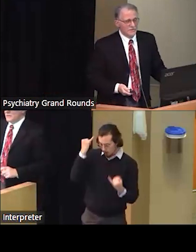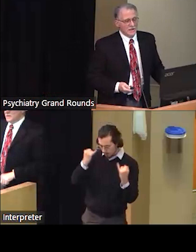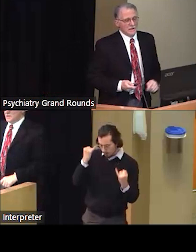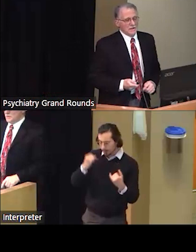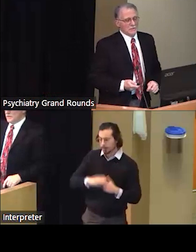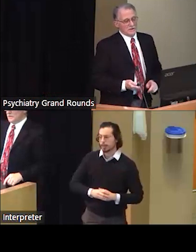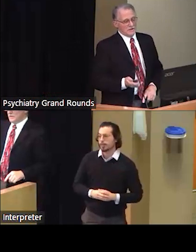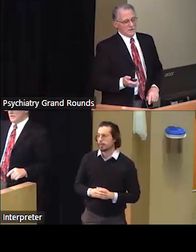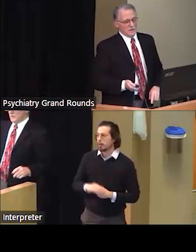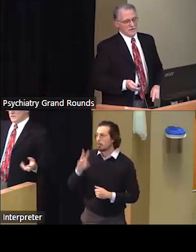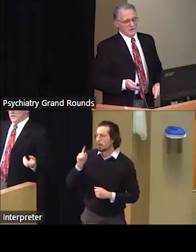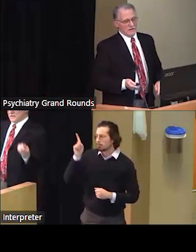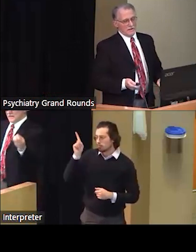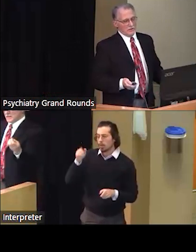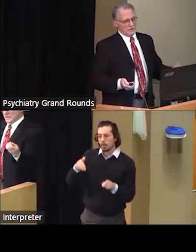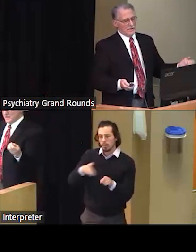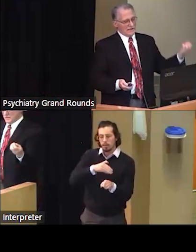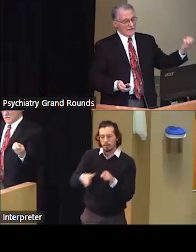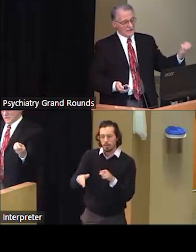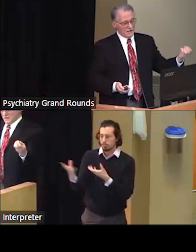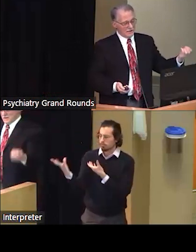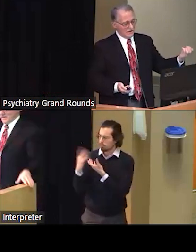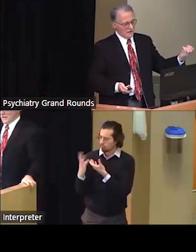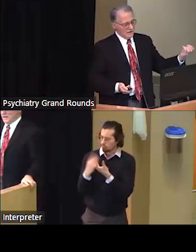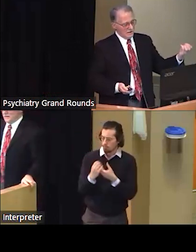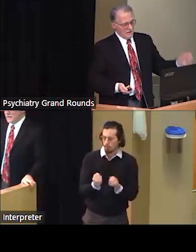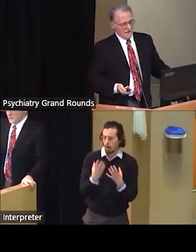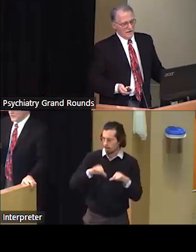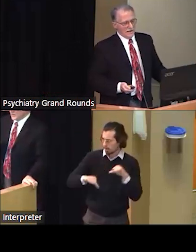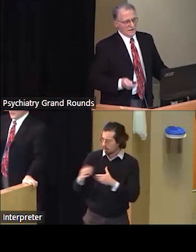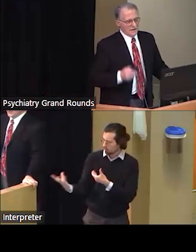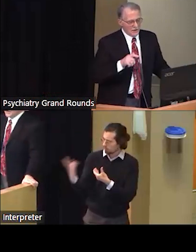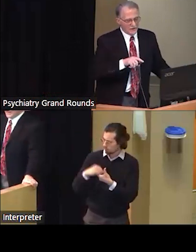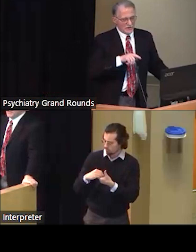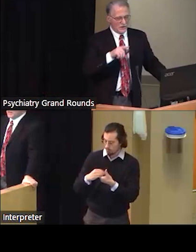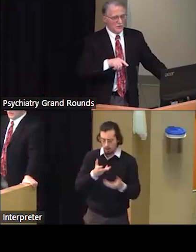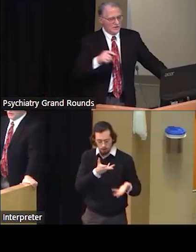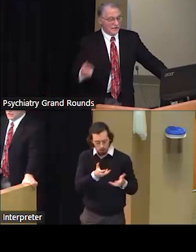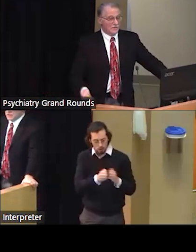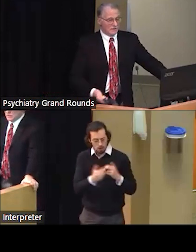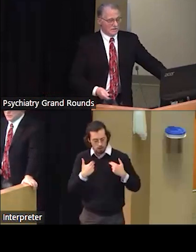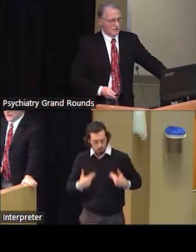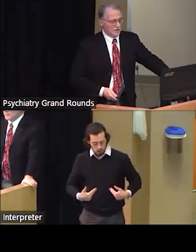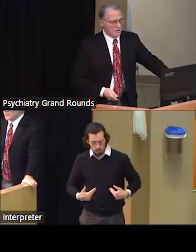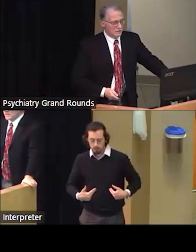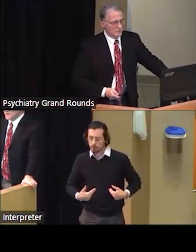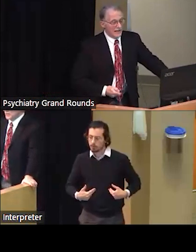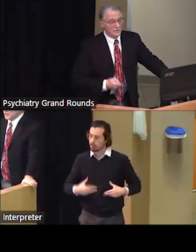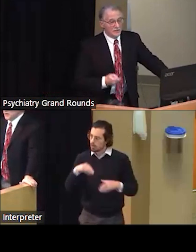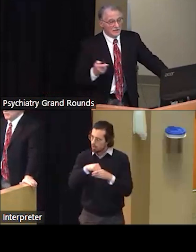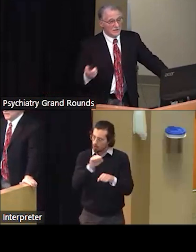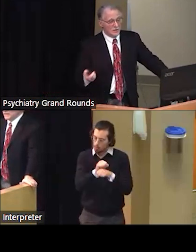ideas. But it's a discipline that takes a lot of sciences and interactions with humans and elements of the work